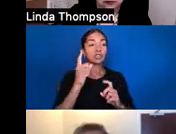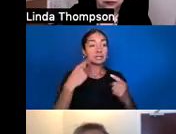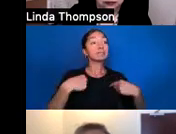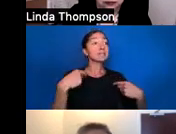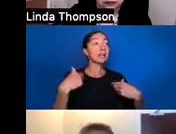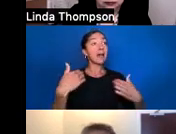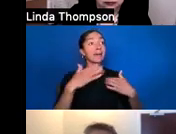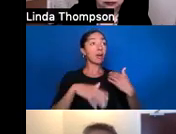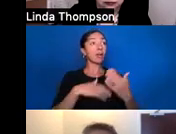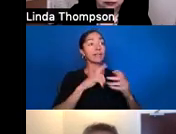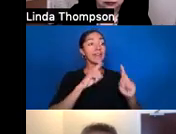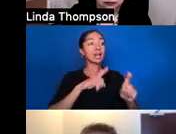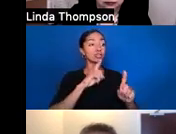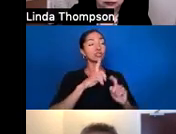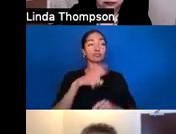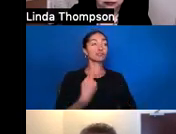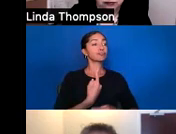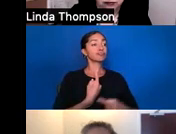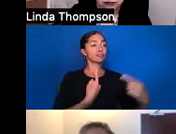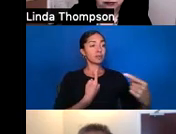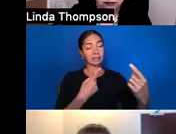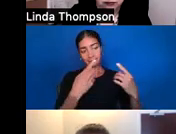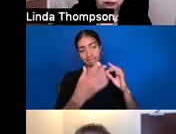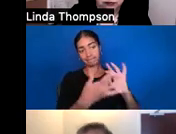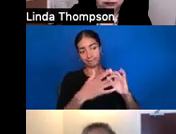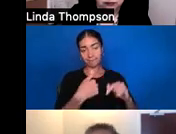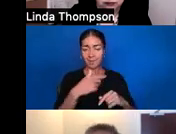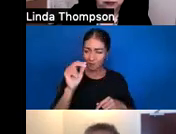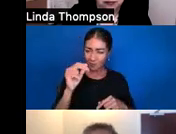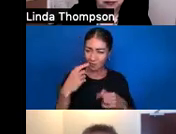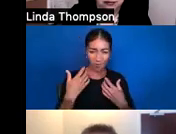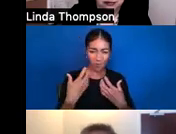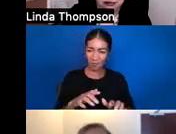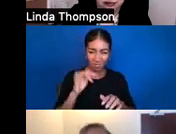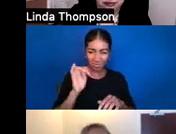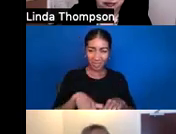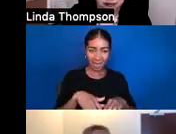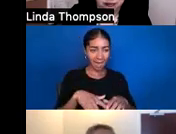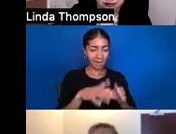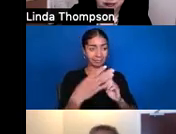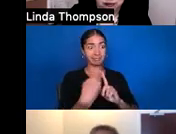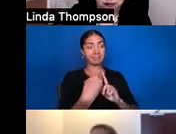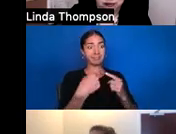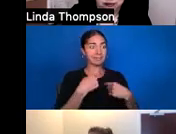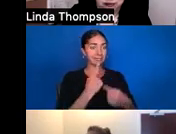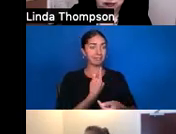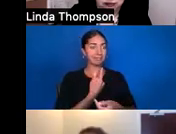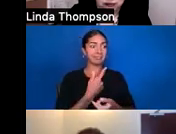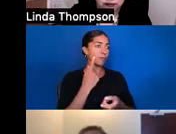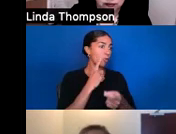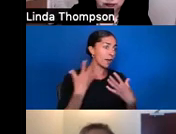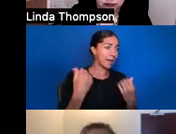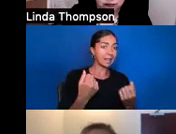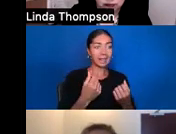don't want to be the sole source of anybody's life, right? Or light or healing. We want a big,